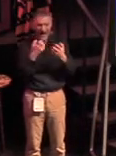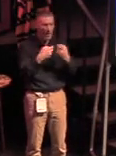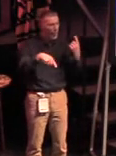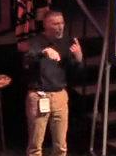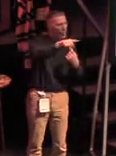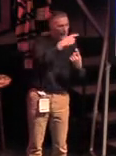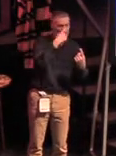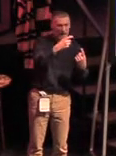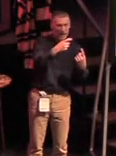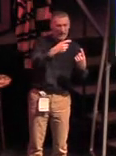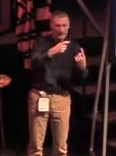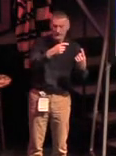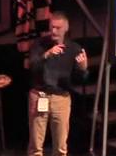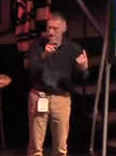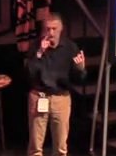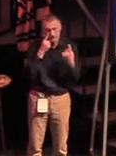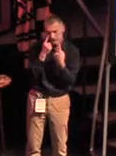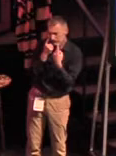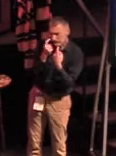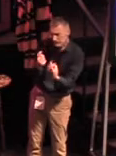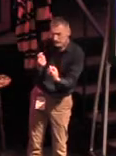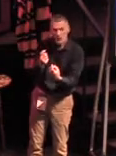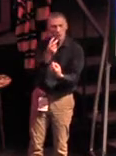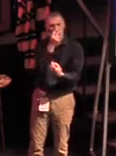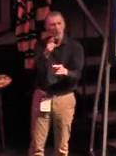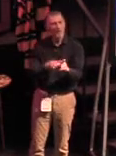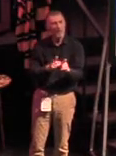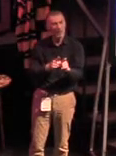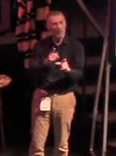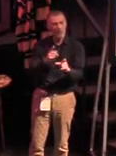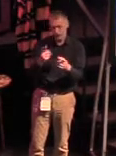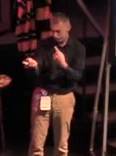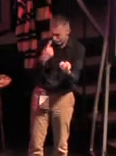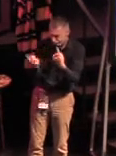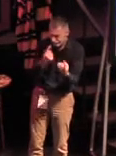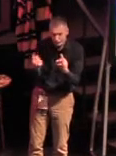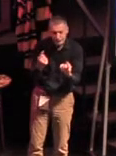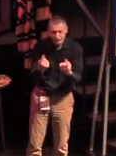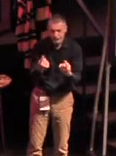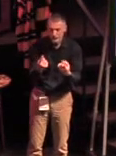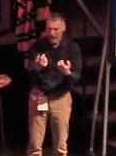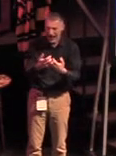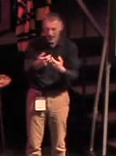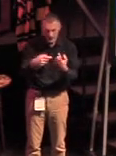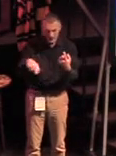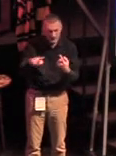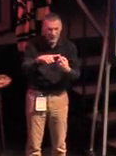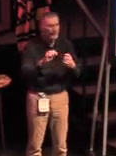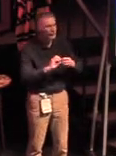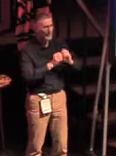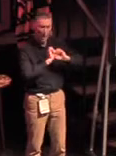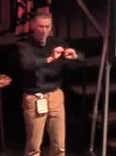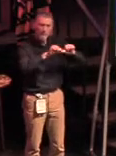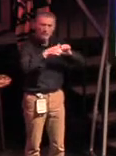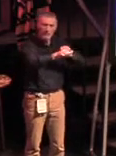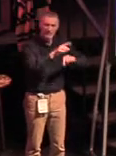people who are diverse, how to measure the impact of programs and interventions that are set up to address diversity, how